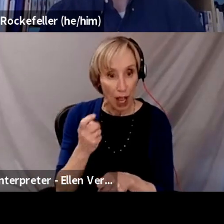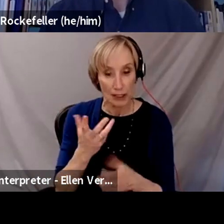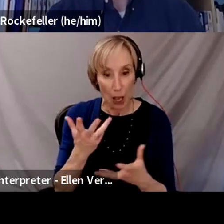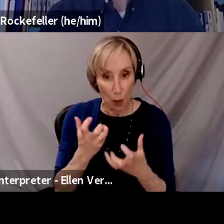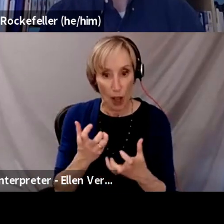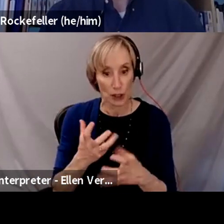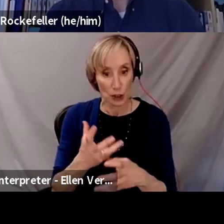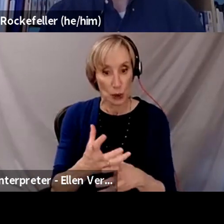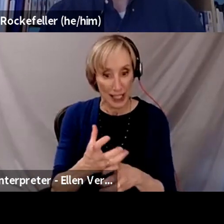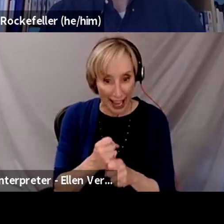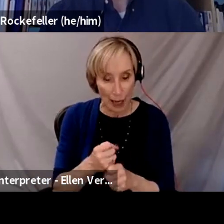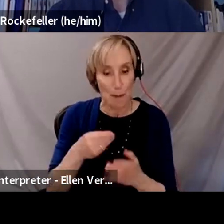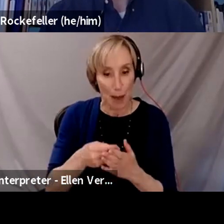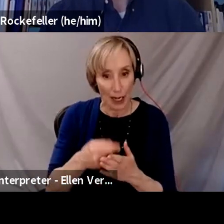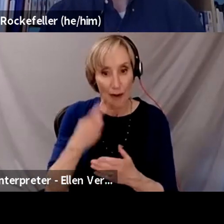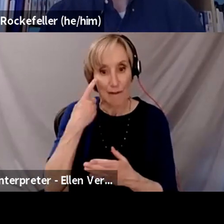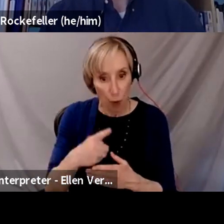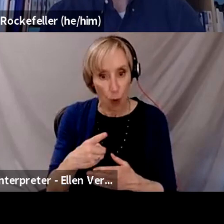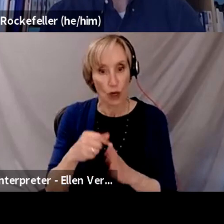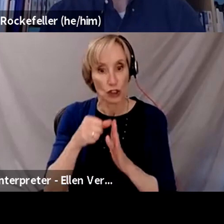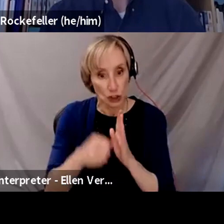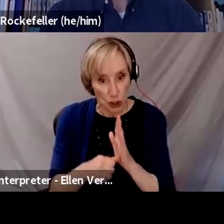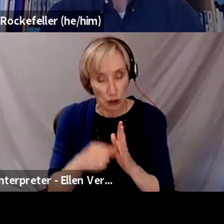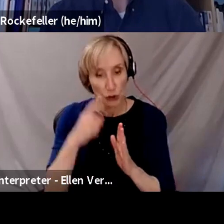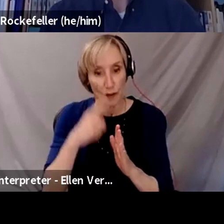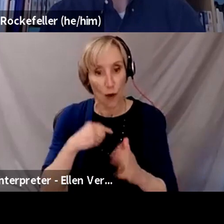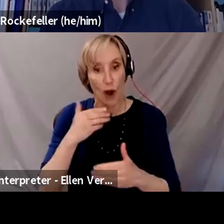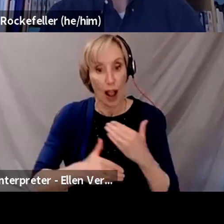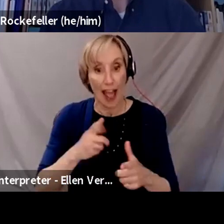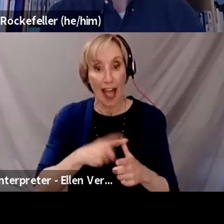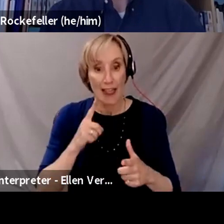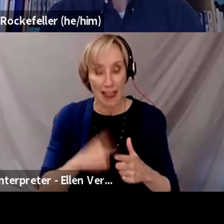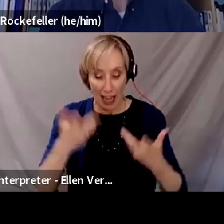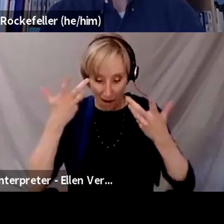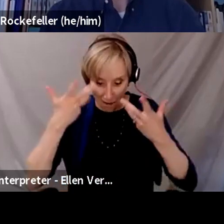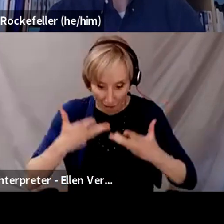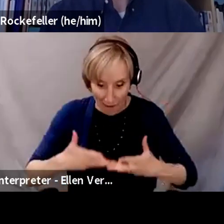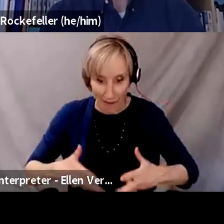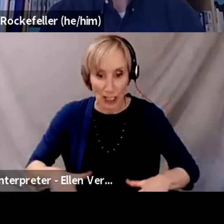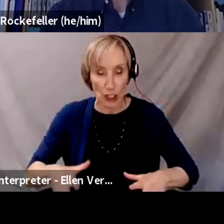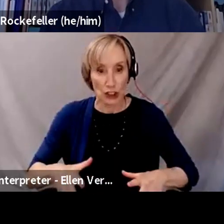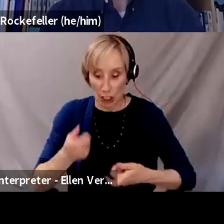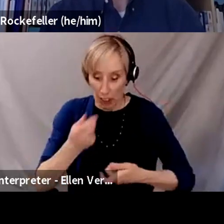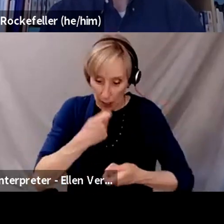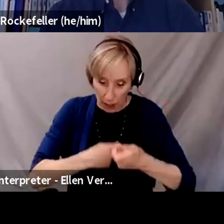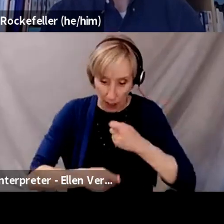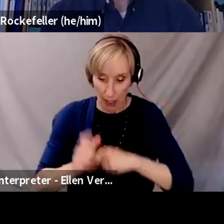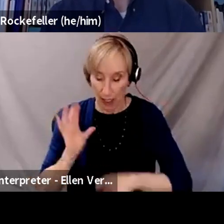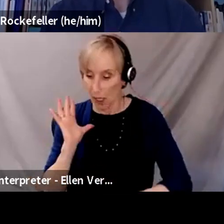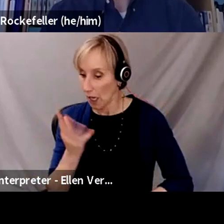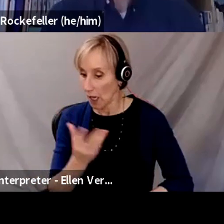they're entitled to, and then they just quit and they move away, and that's what's going to happen.